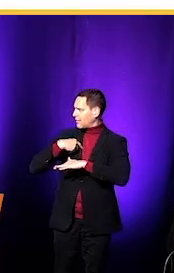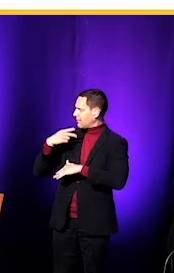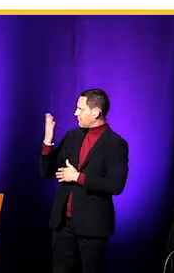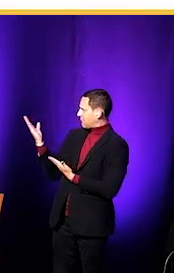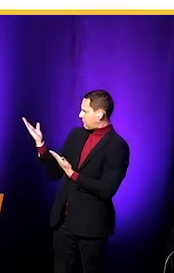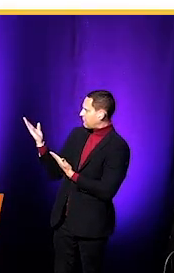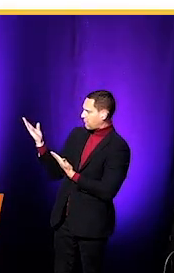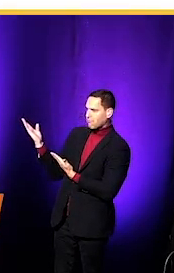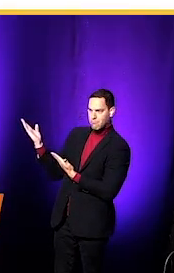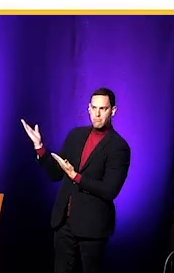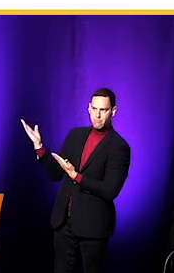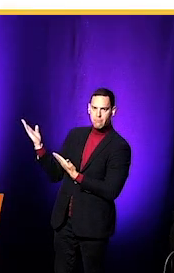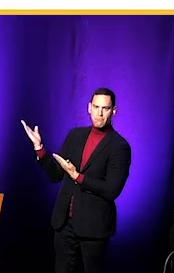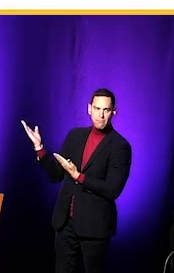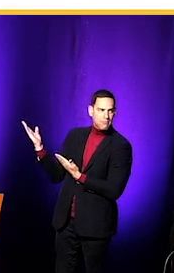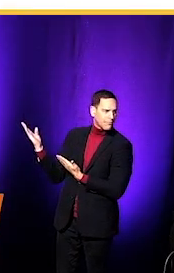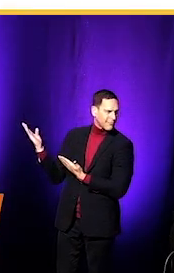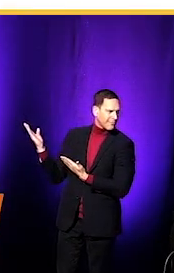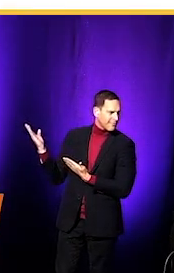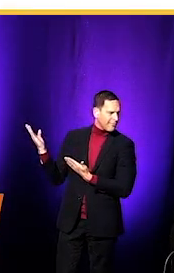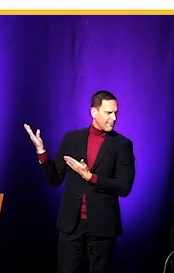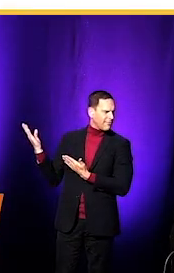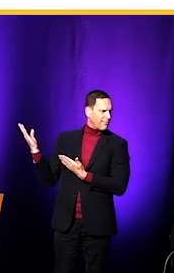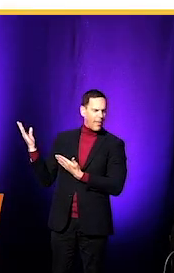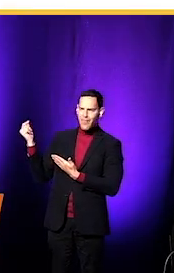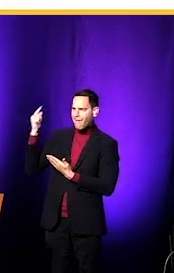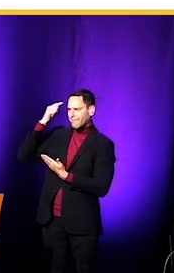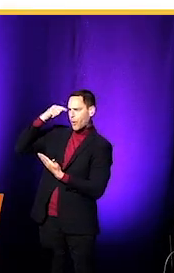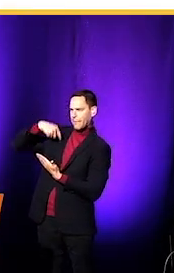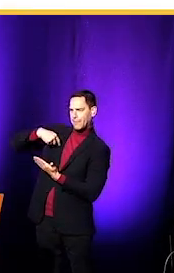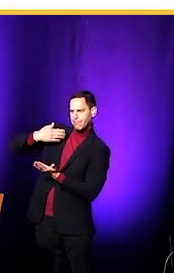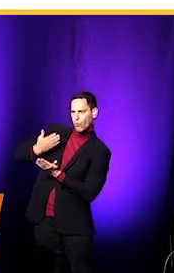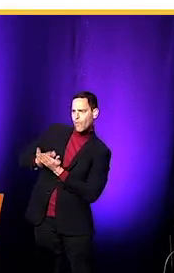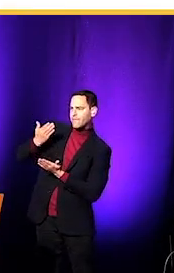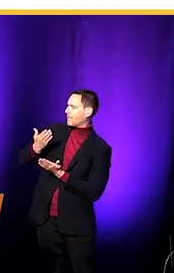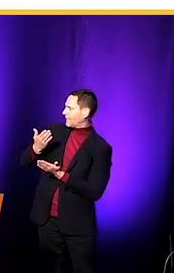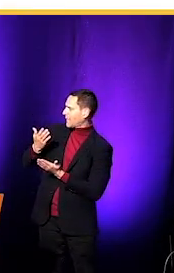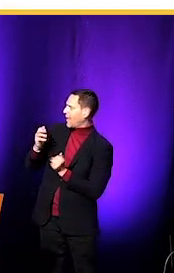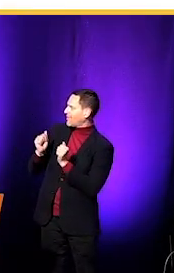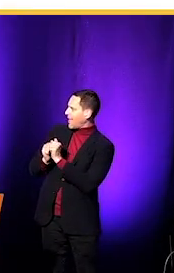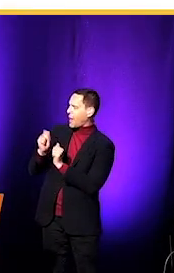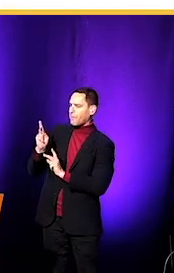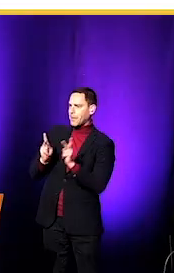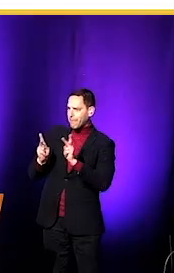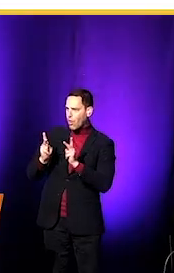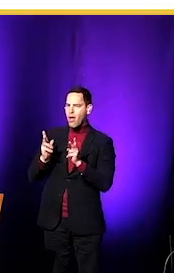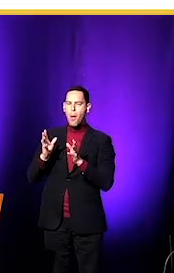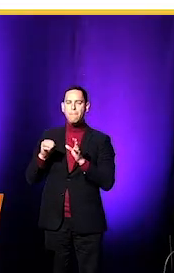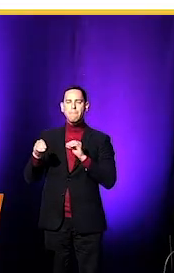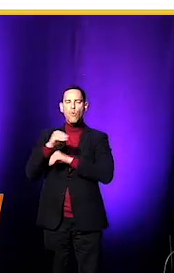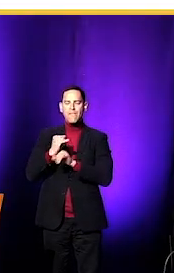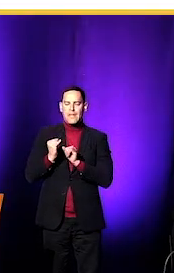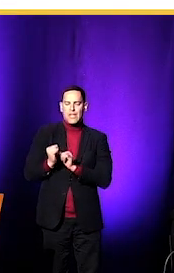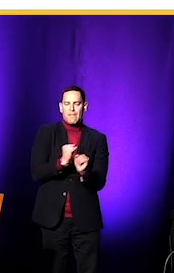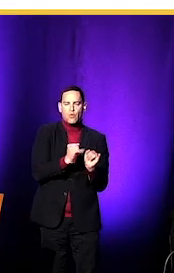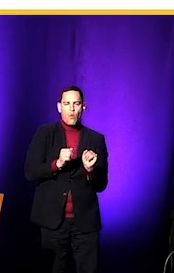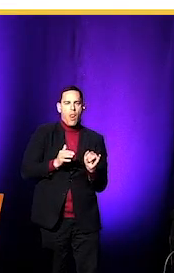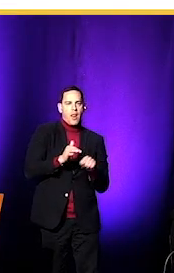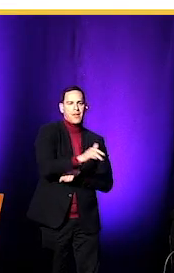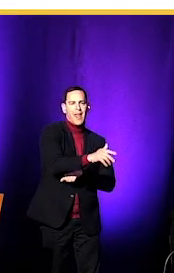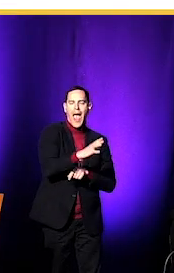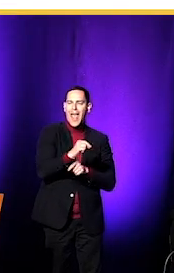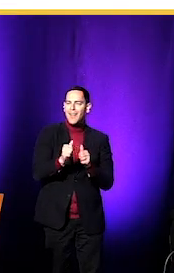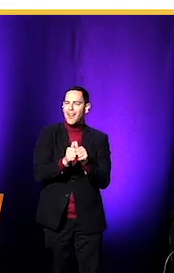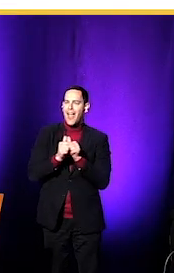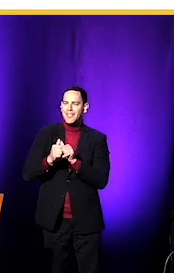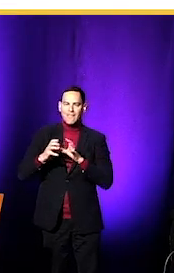the dynamic, multidimensional nature of people's individual and collective movement across the ecologies of everyday life. Imagine